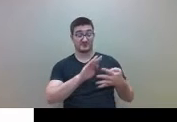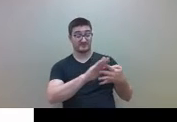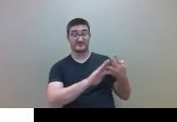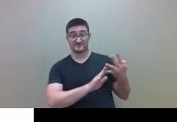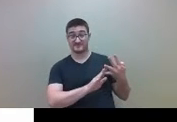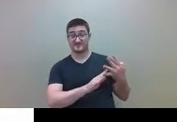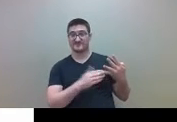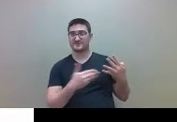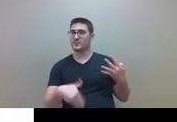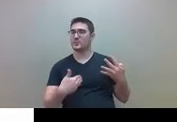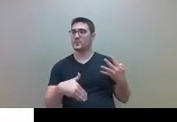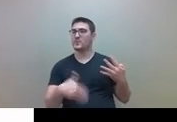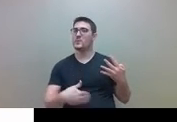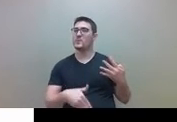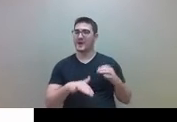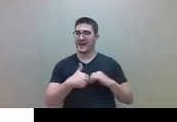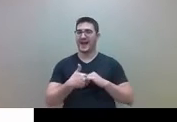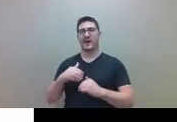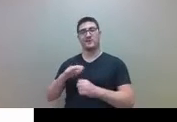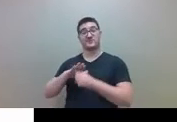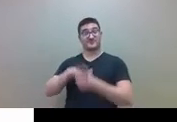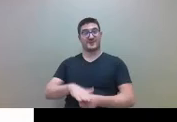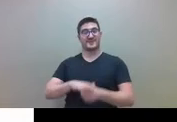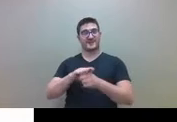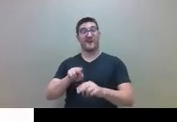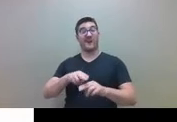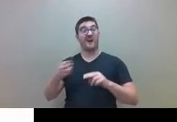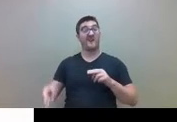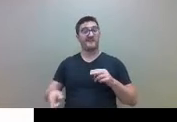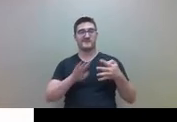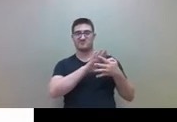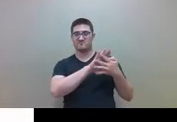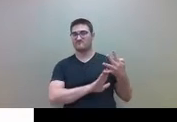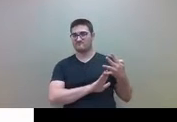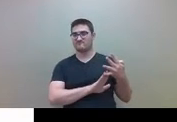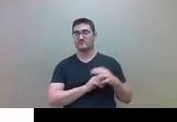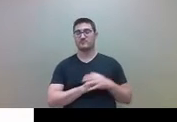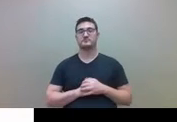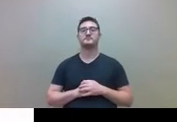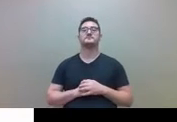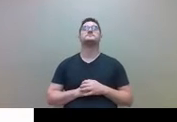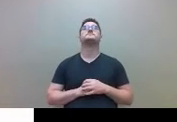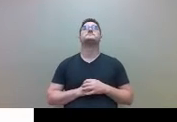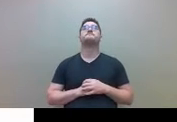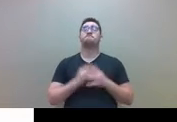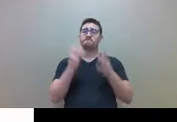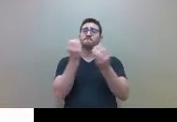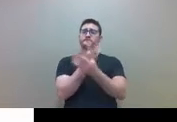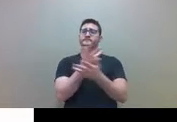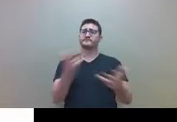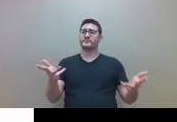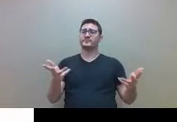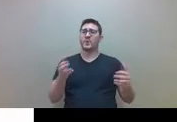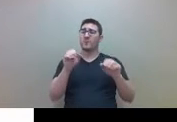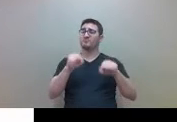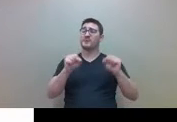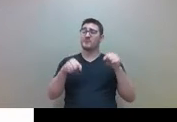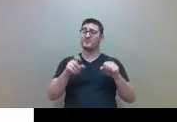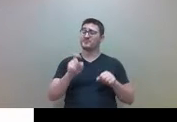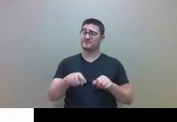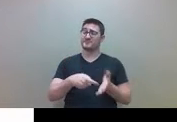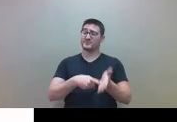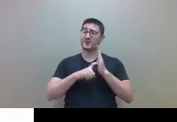major aspects to curbing stress. And does it take a little bit of work? Of course, it does. I mean, it's